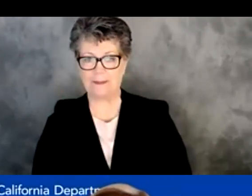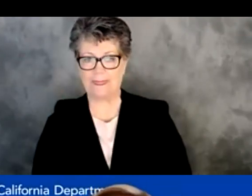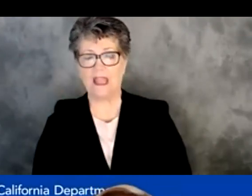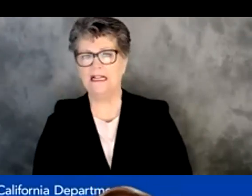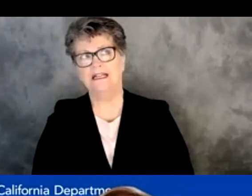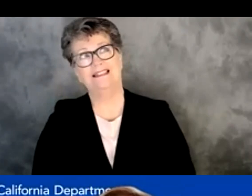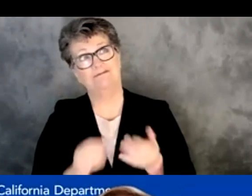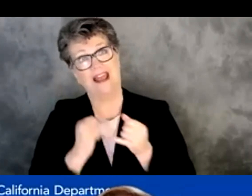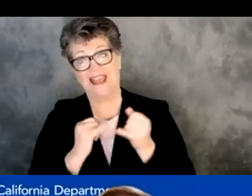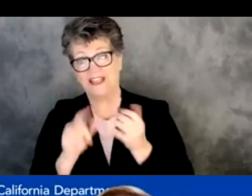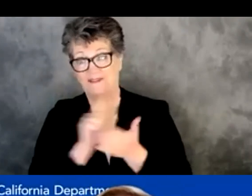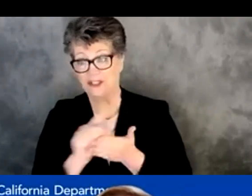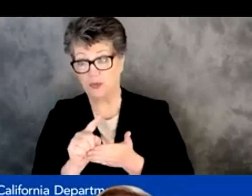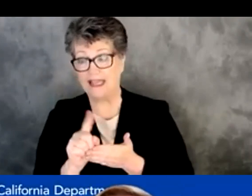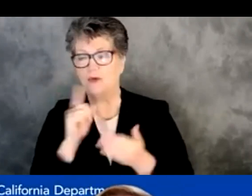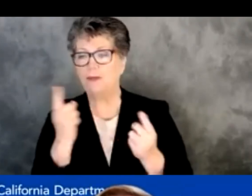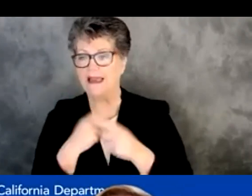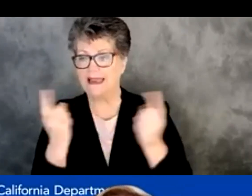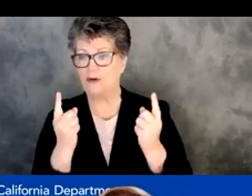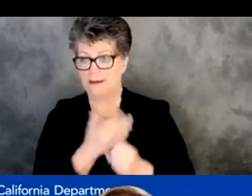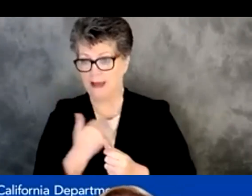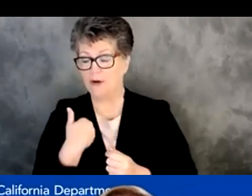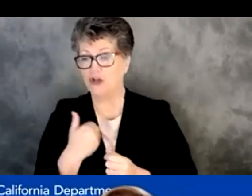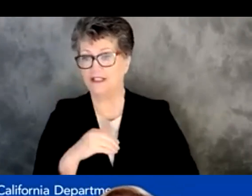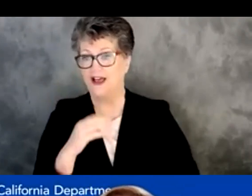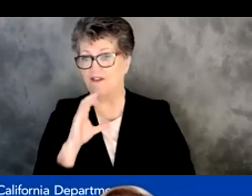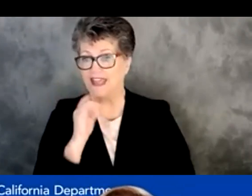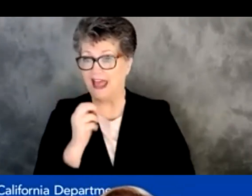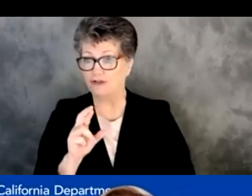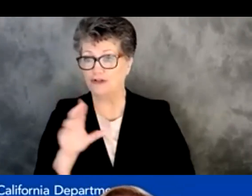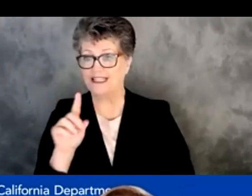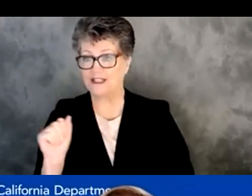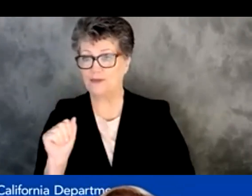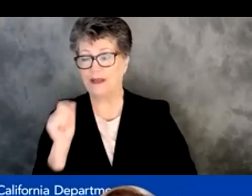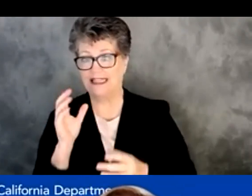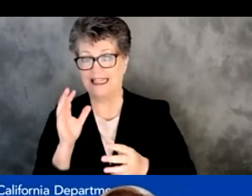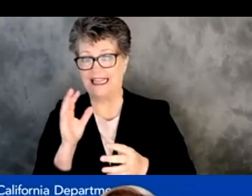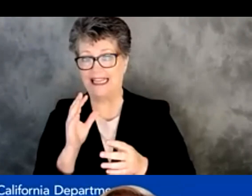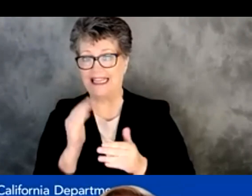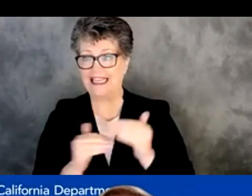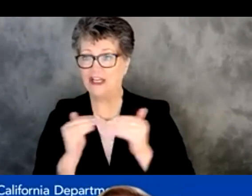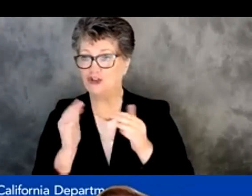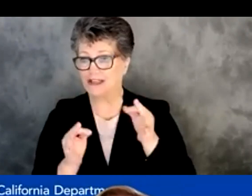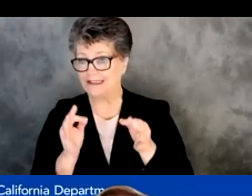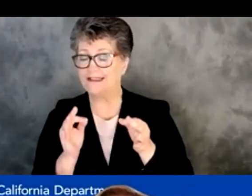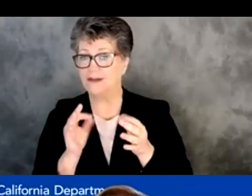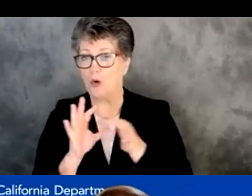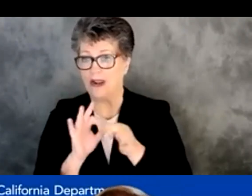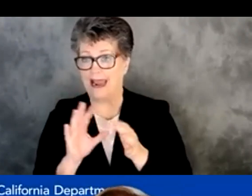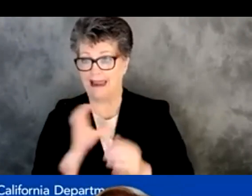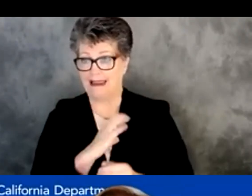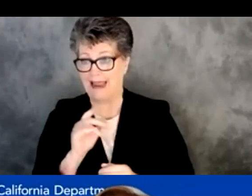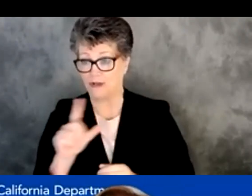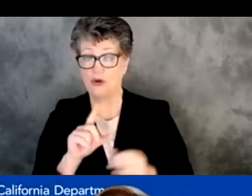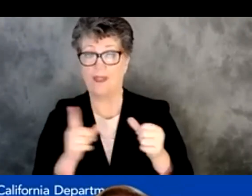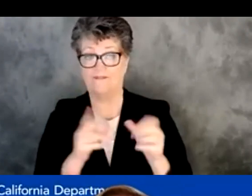Probably by the end of this week, we will be announcing the members of the Elder and Disability Justice Coordinating Council, and their first